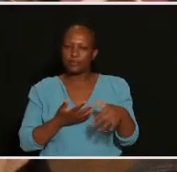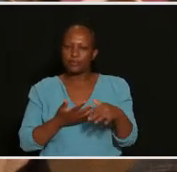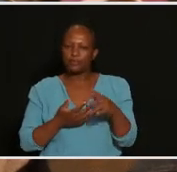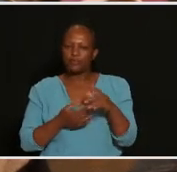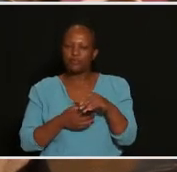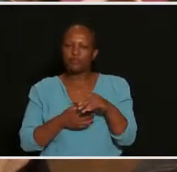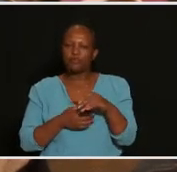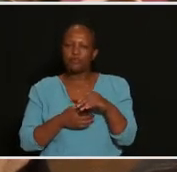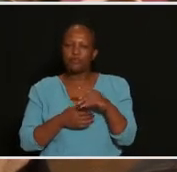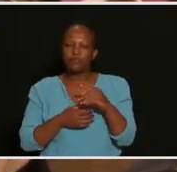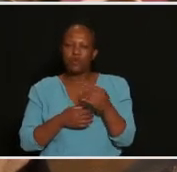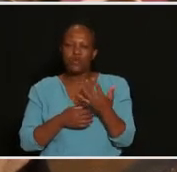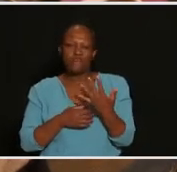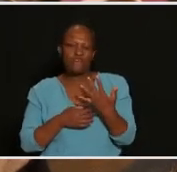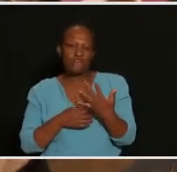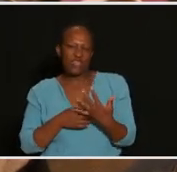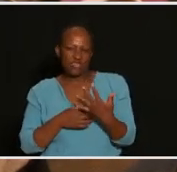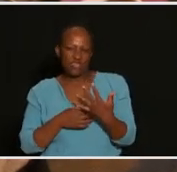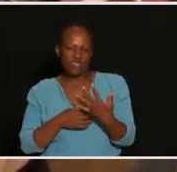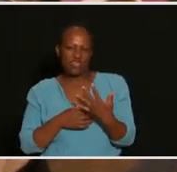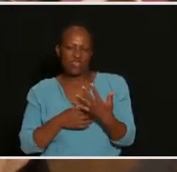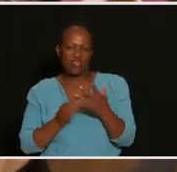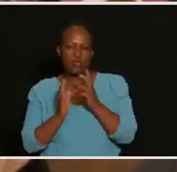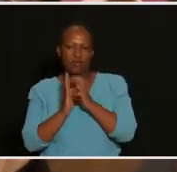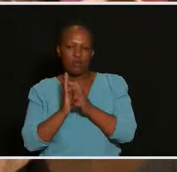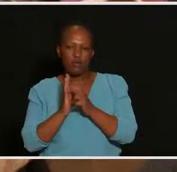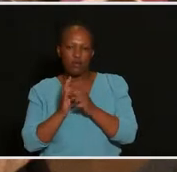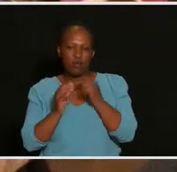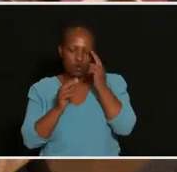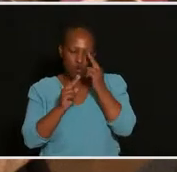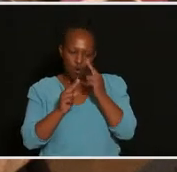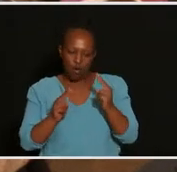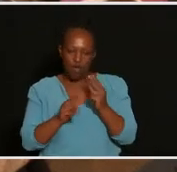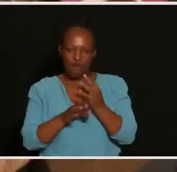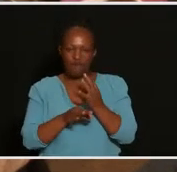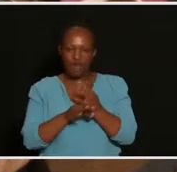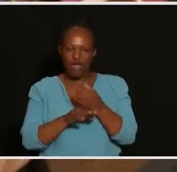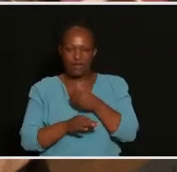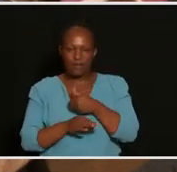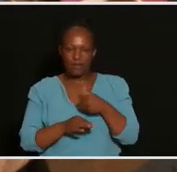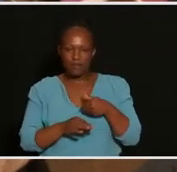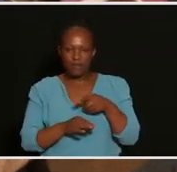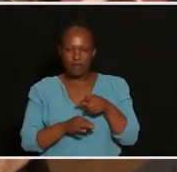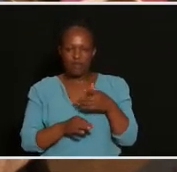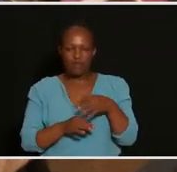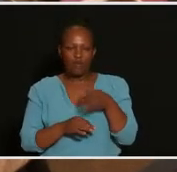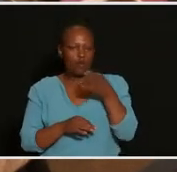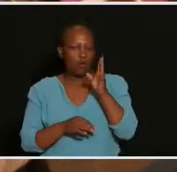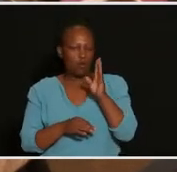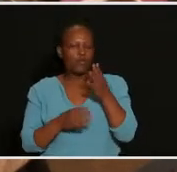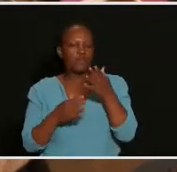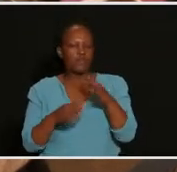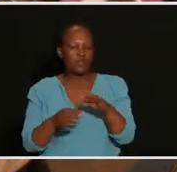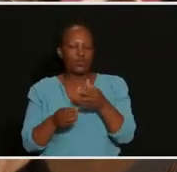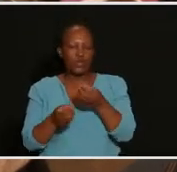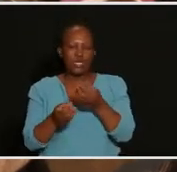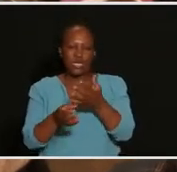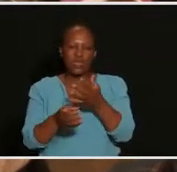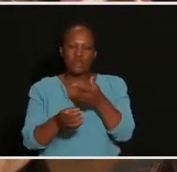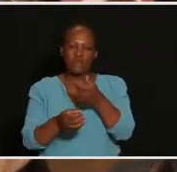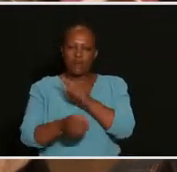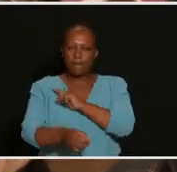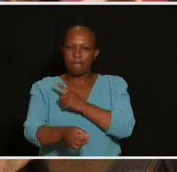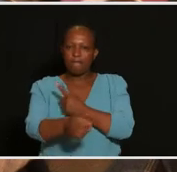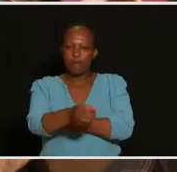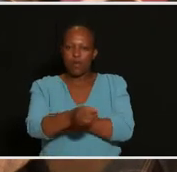authority of the fifth commandment honor your father and your mother God has given this authority to parents not